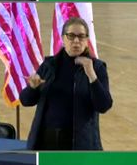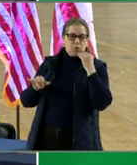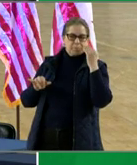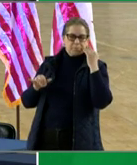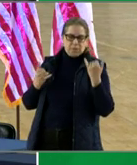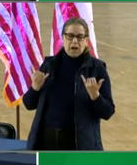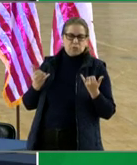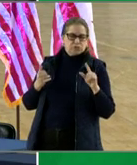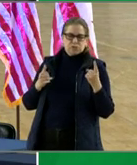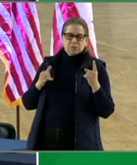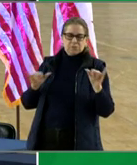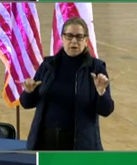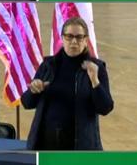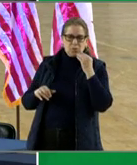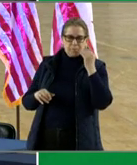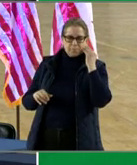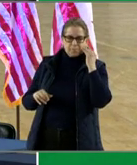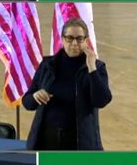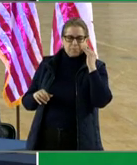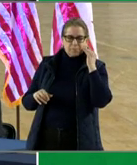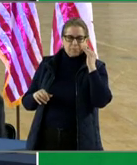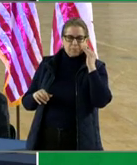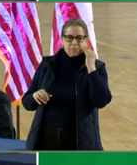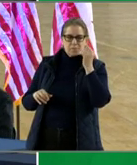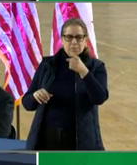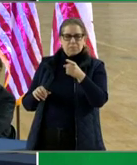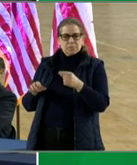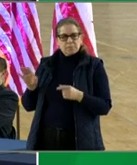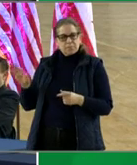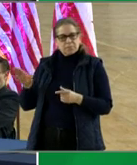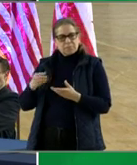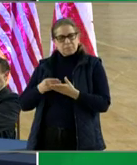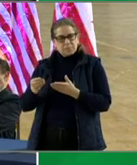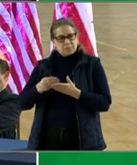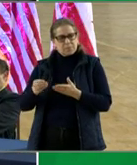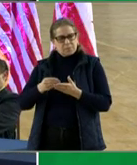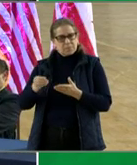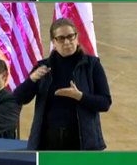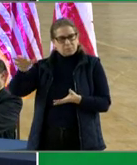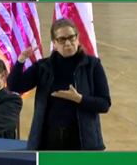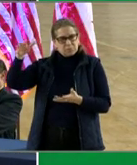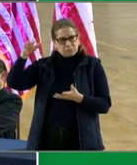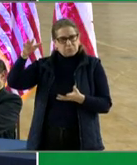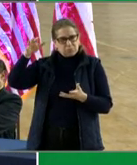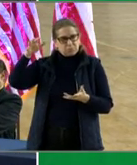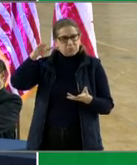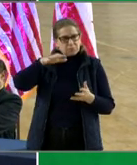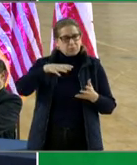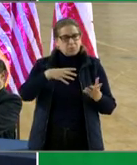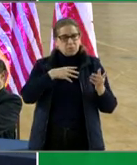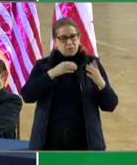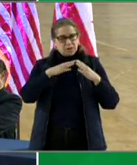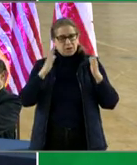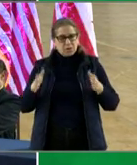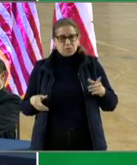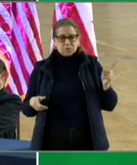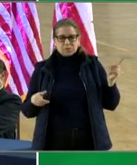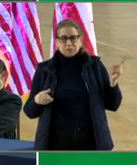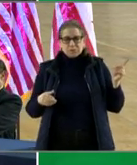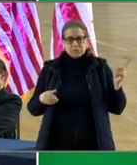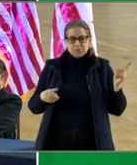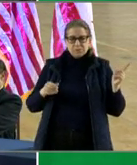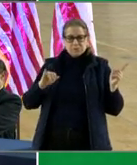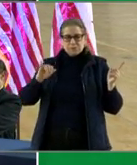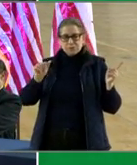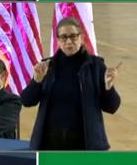about procurement? You talked about procurement. Yesterday we heard from the White House, both from Jared Kushner, who I'm sure you probably saw,